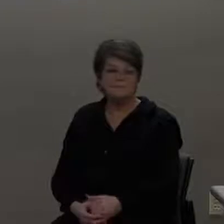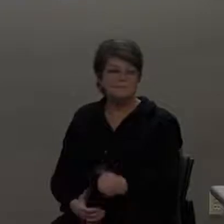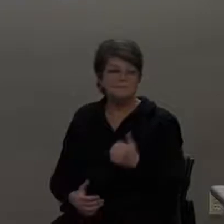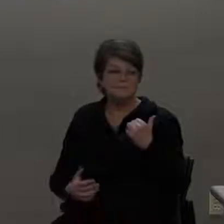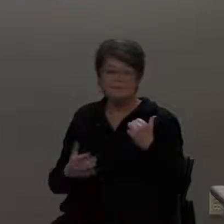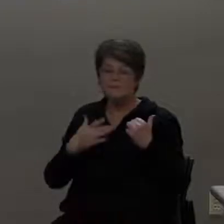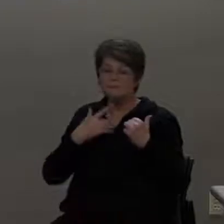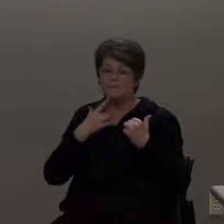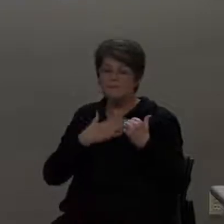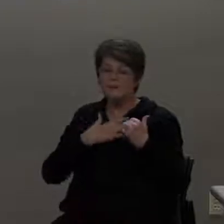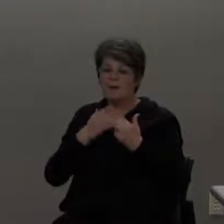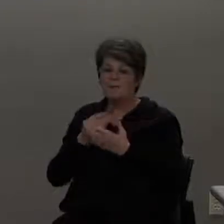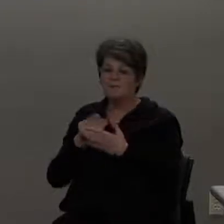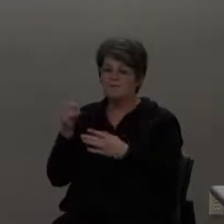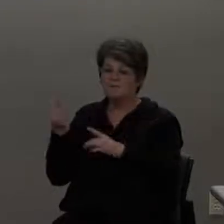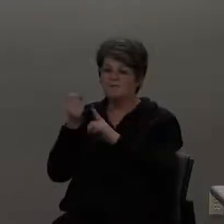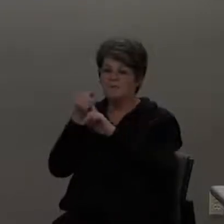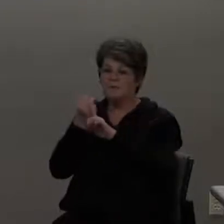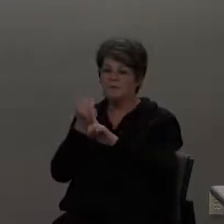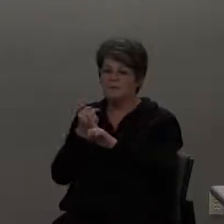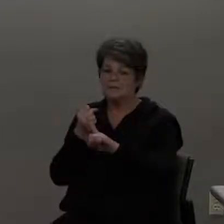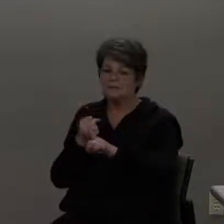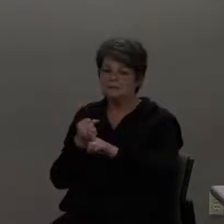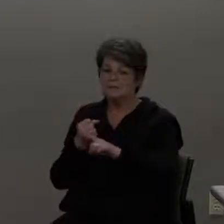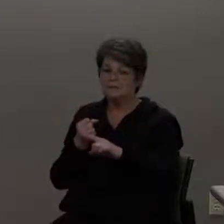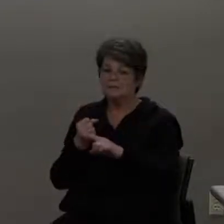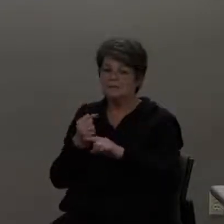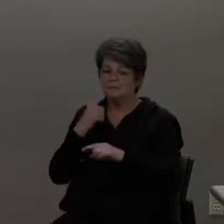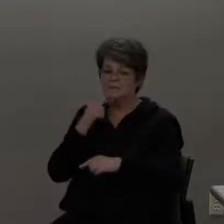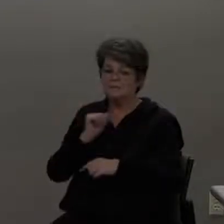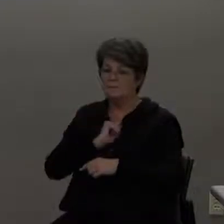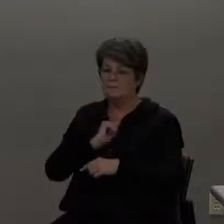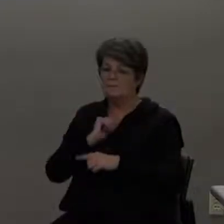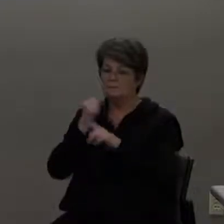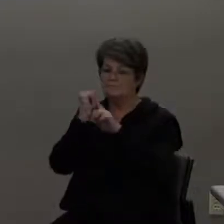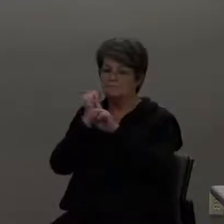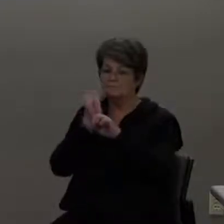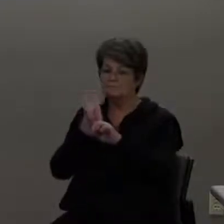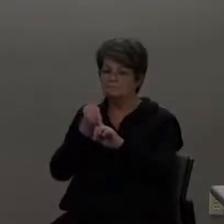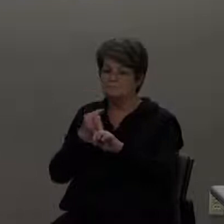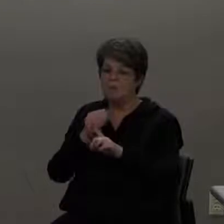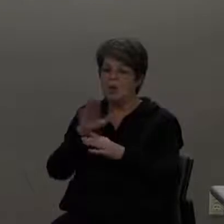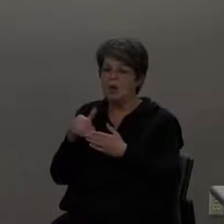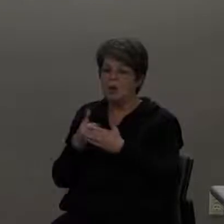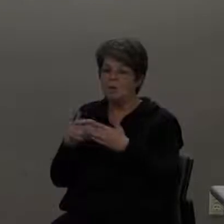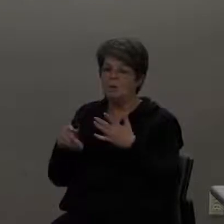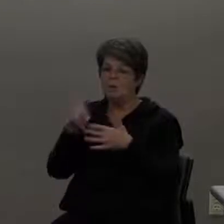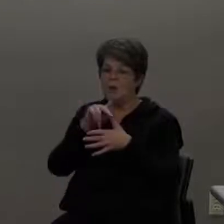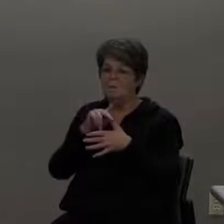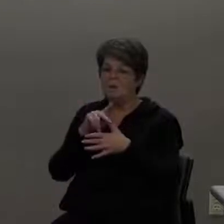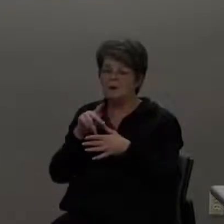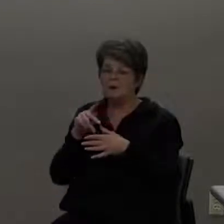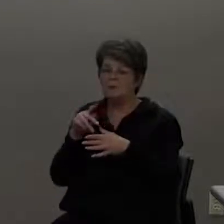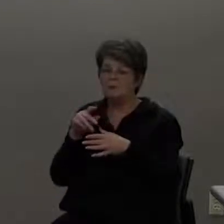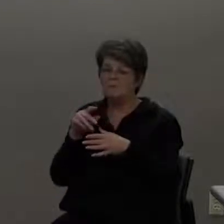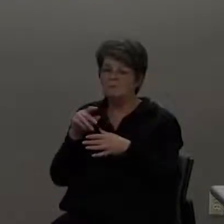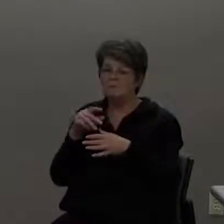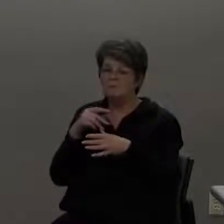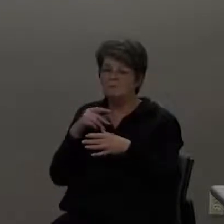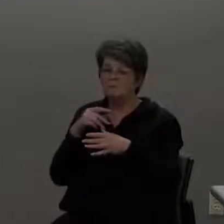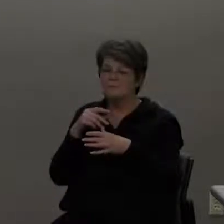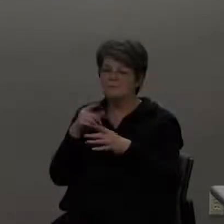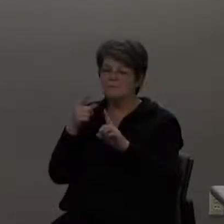Well, for my money, I think you get, for myself, you get all the primary points. Again, we've just seen it,